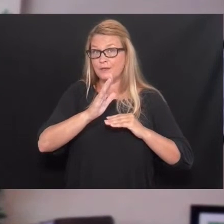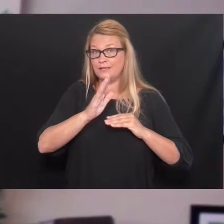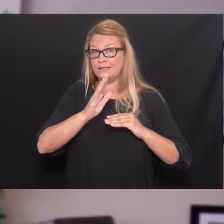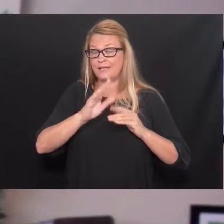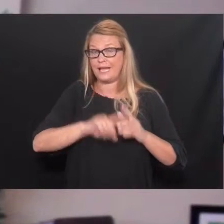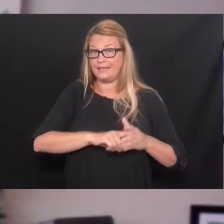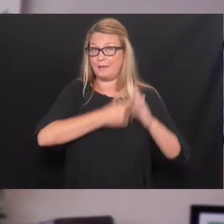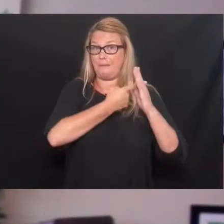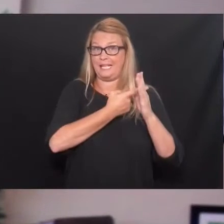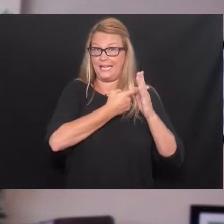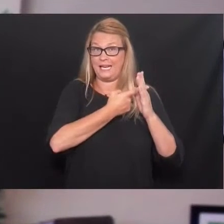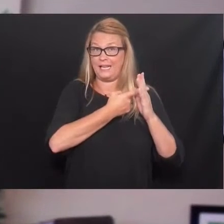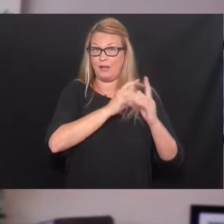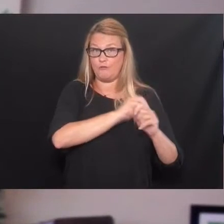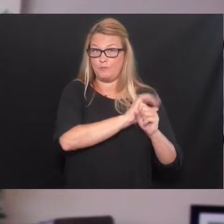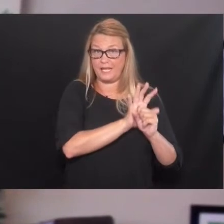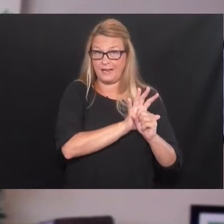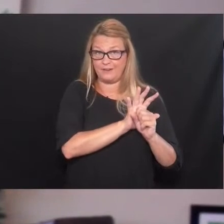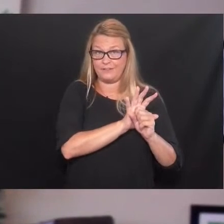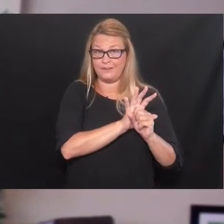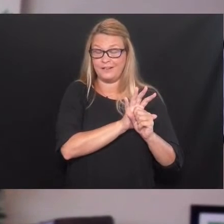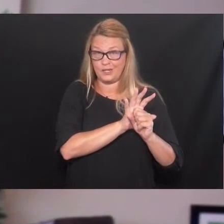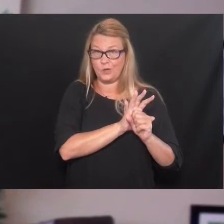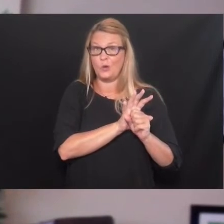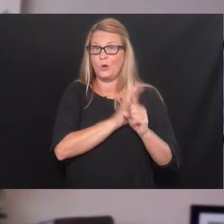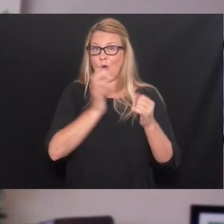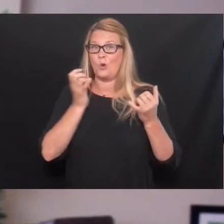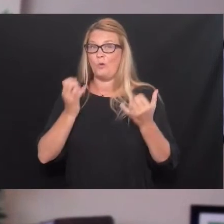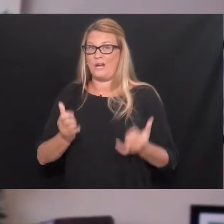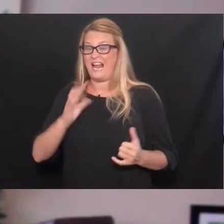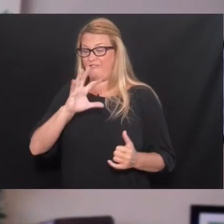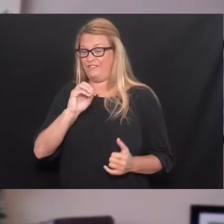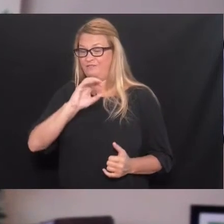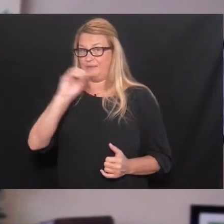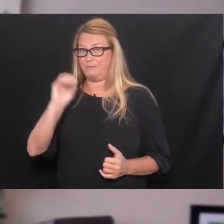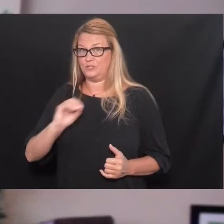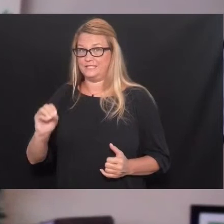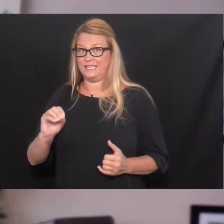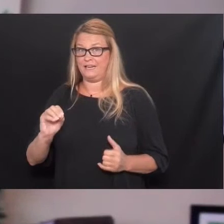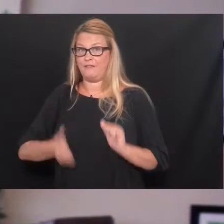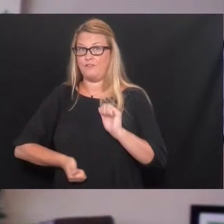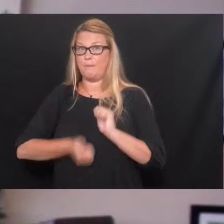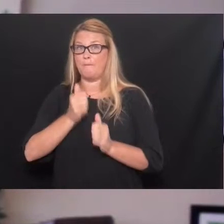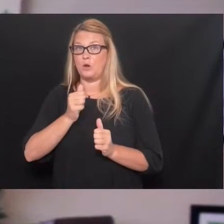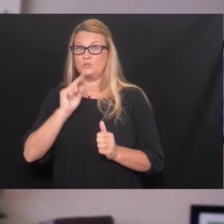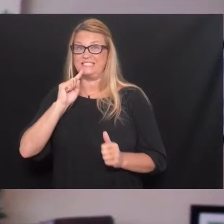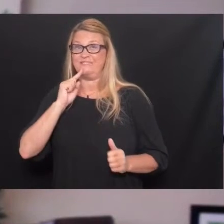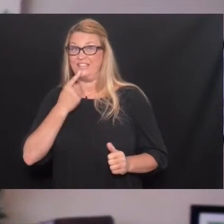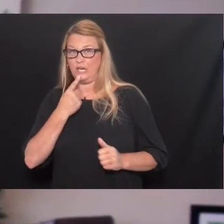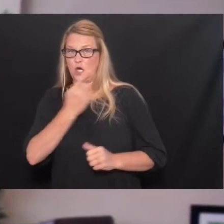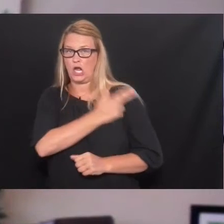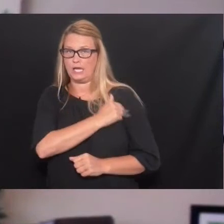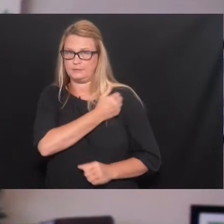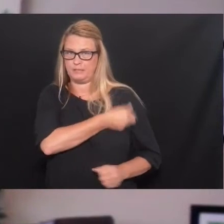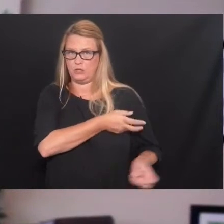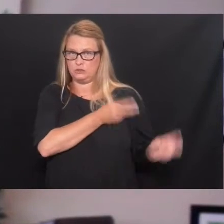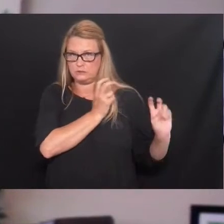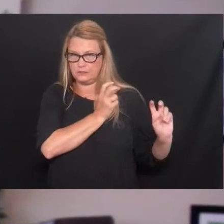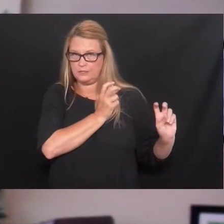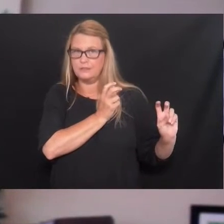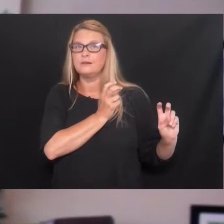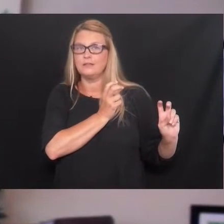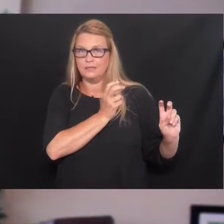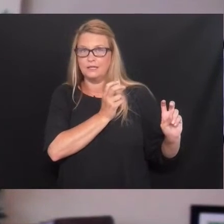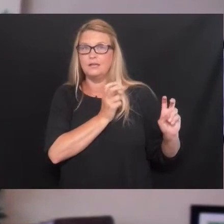of the pandemic accounted for over 50% of those severe hospitalizations and people